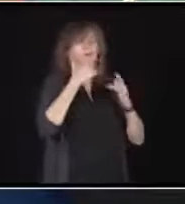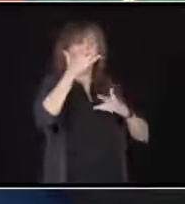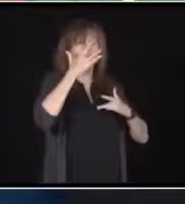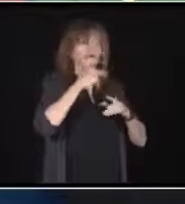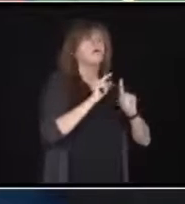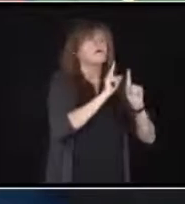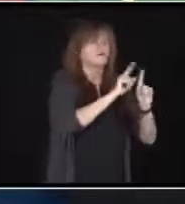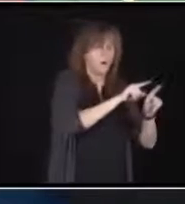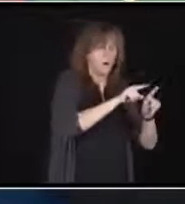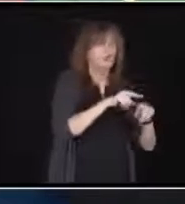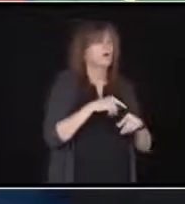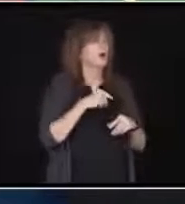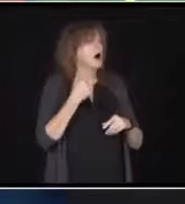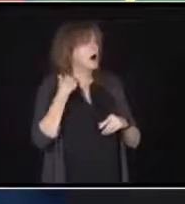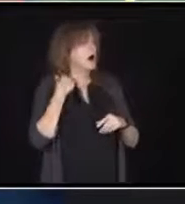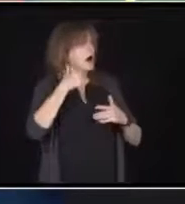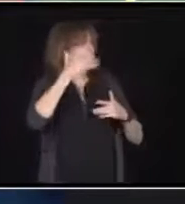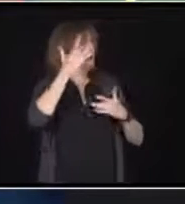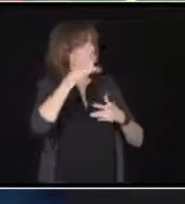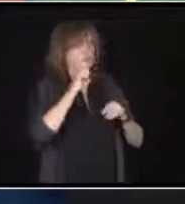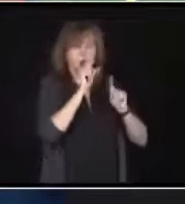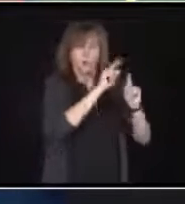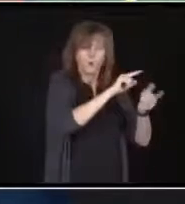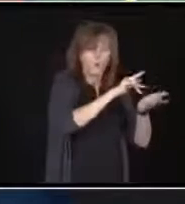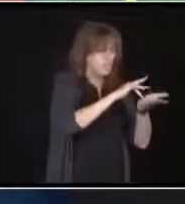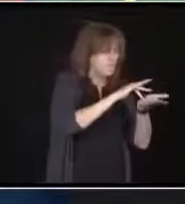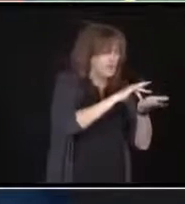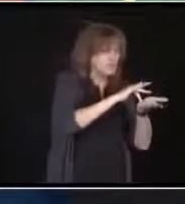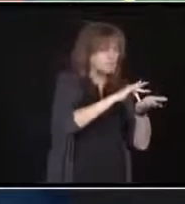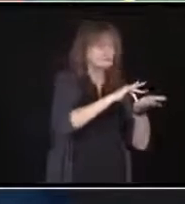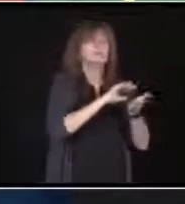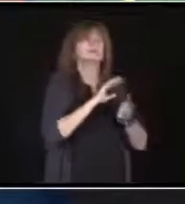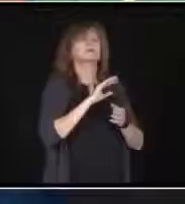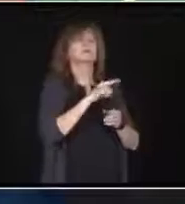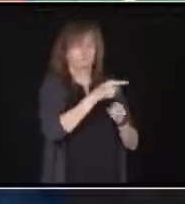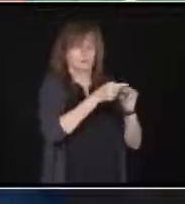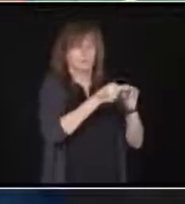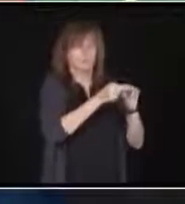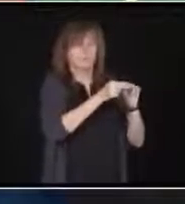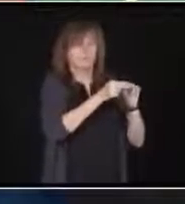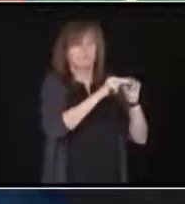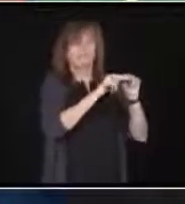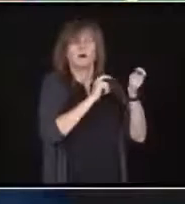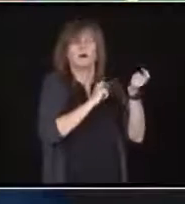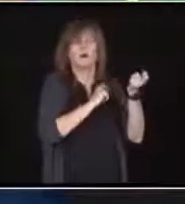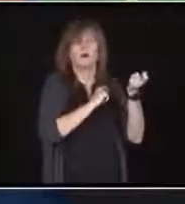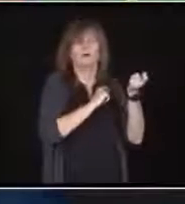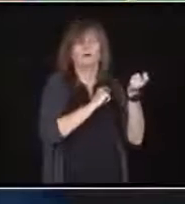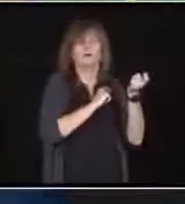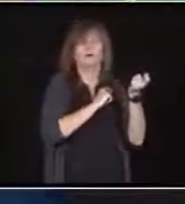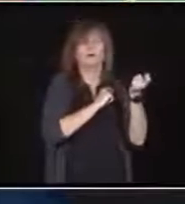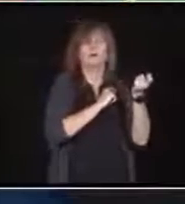even that percentage is starting to go up very slightly. Follow-up?